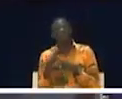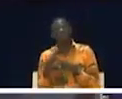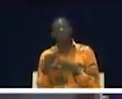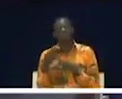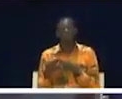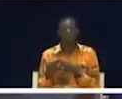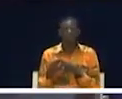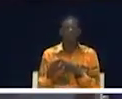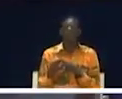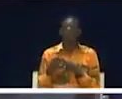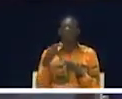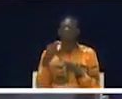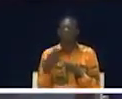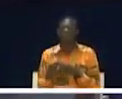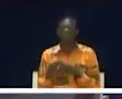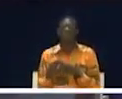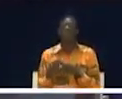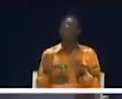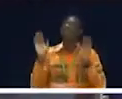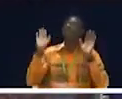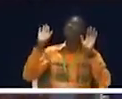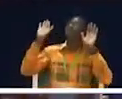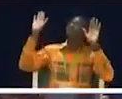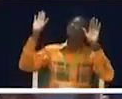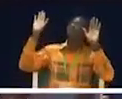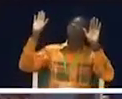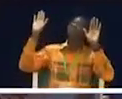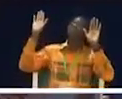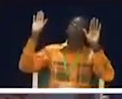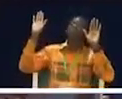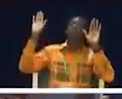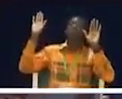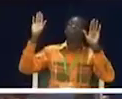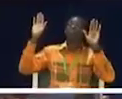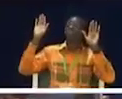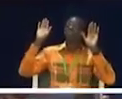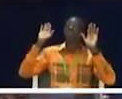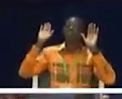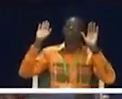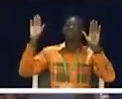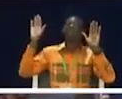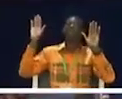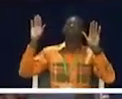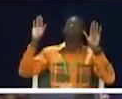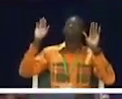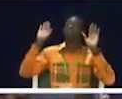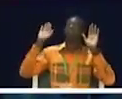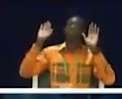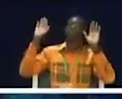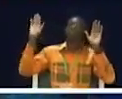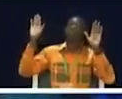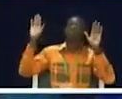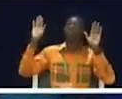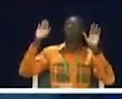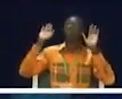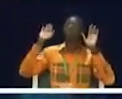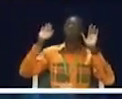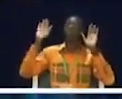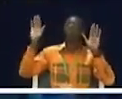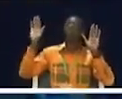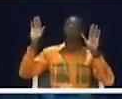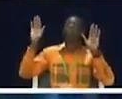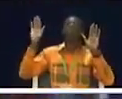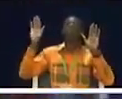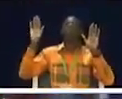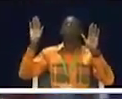Lord. Wonderful is the Lord. Wonderful. You are wonderful. Wonderful, wonderful. Oh.